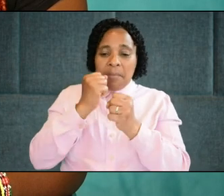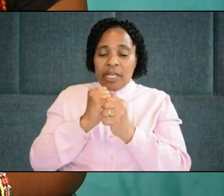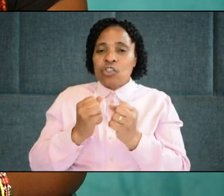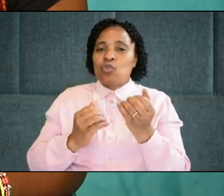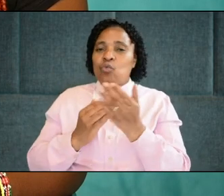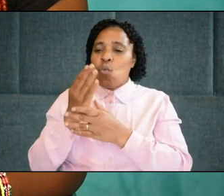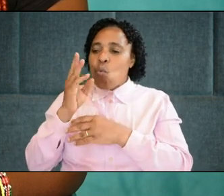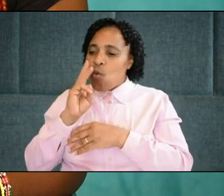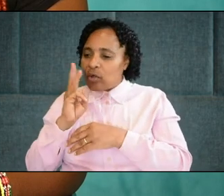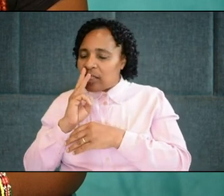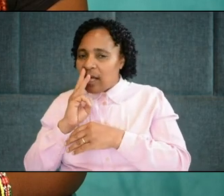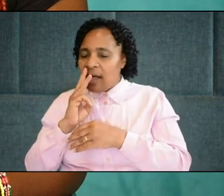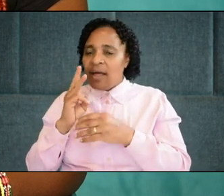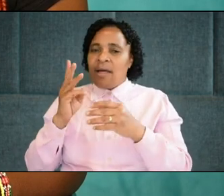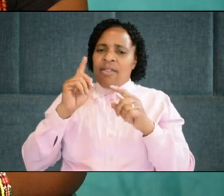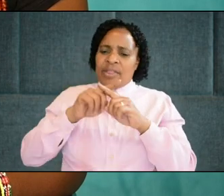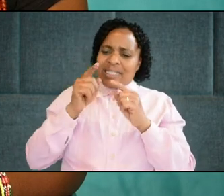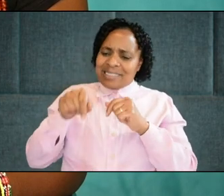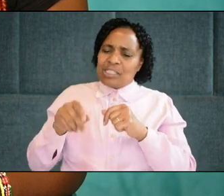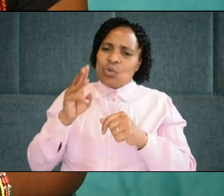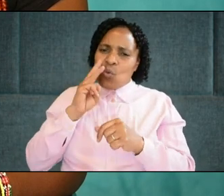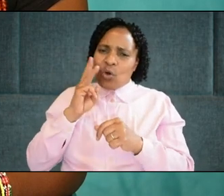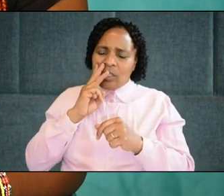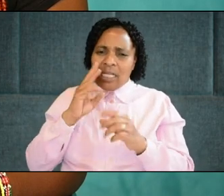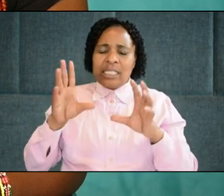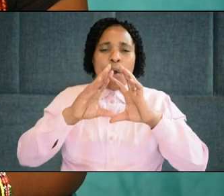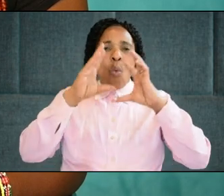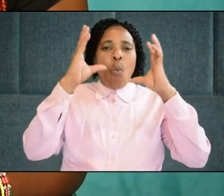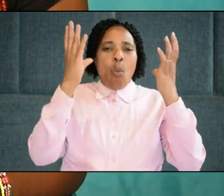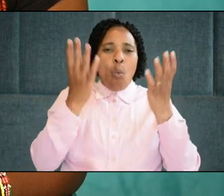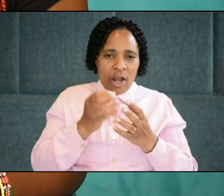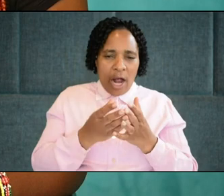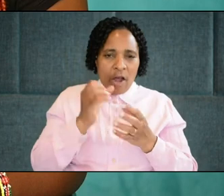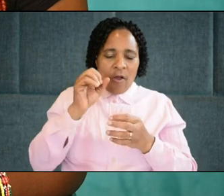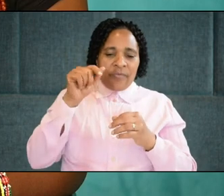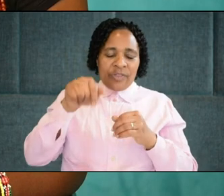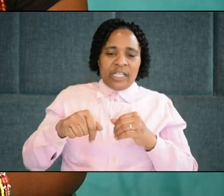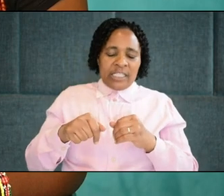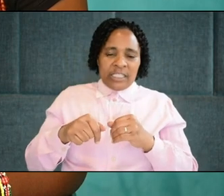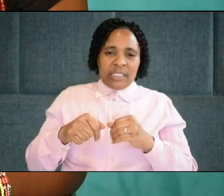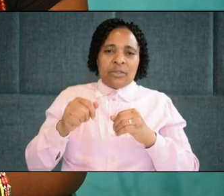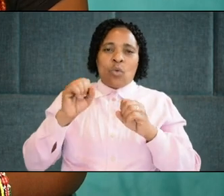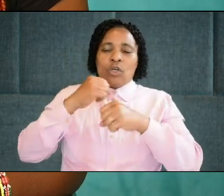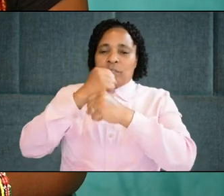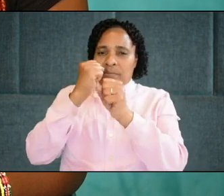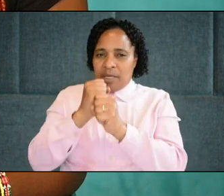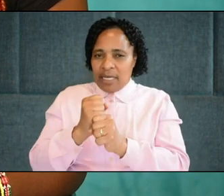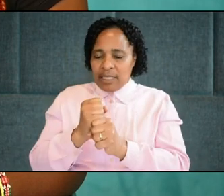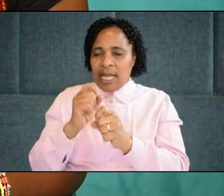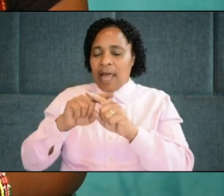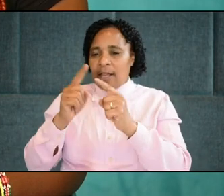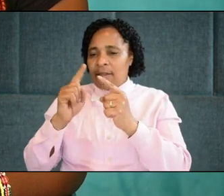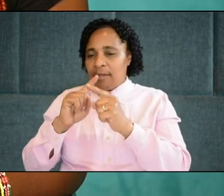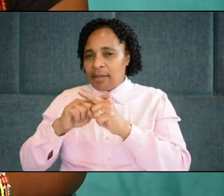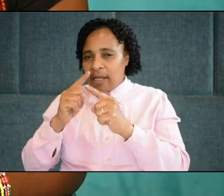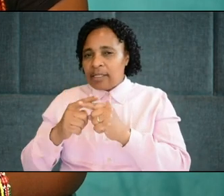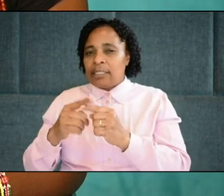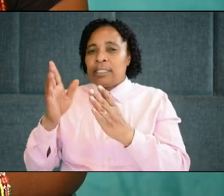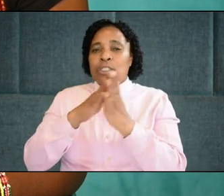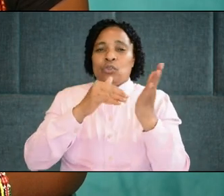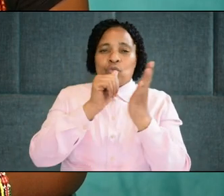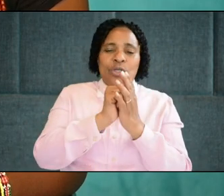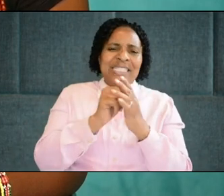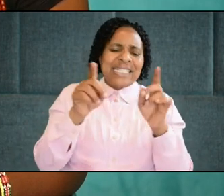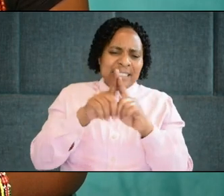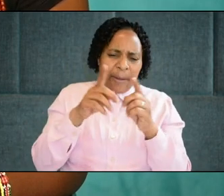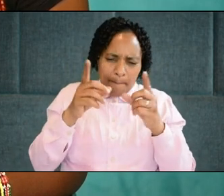water. By these waters, also the world of that time was deluged and destroyed. By the same